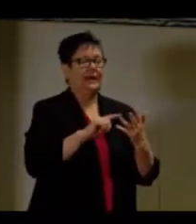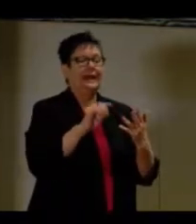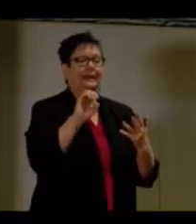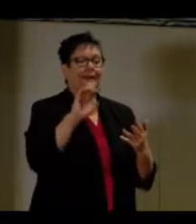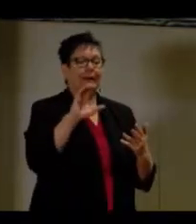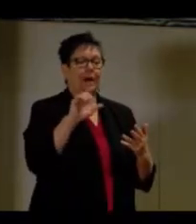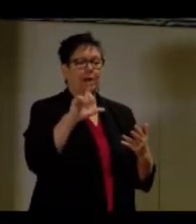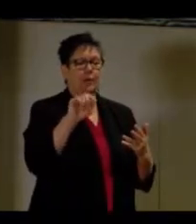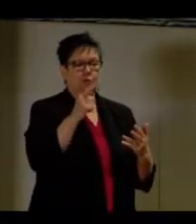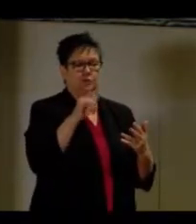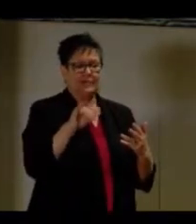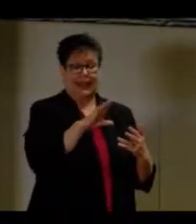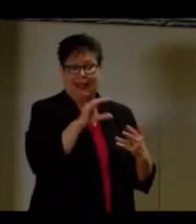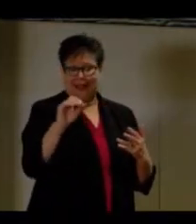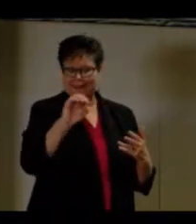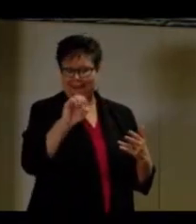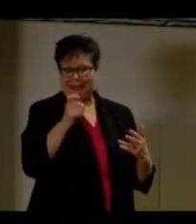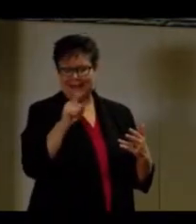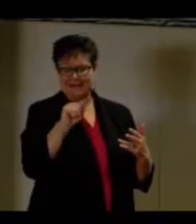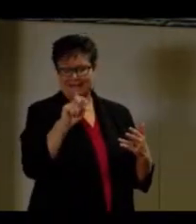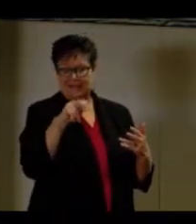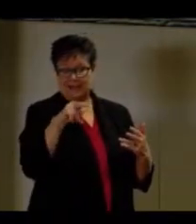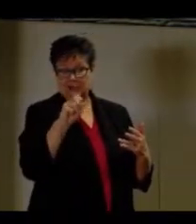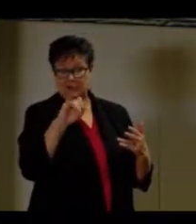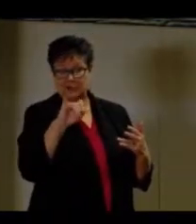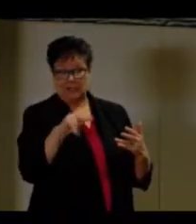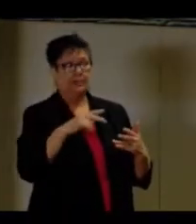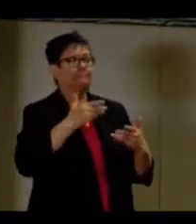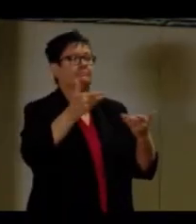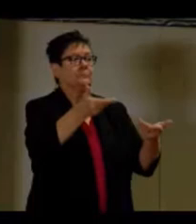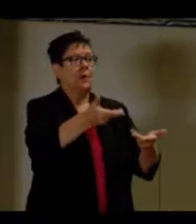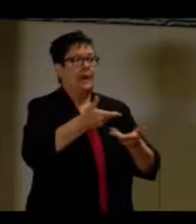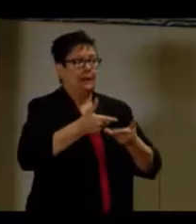please join me in welcoming Dr. Ian Owens.